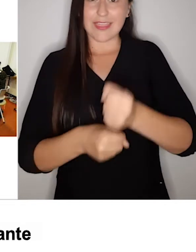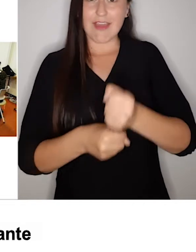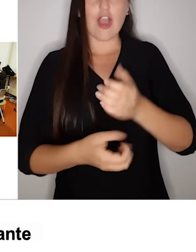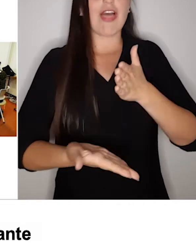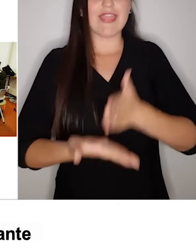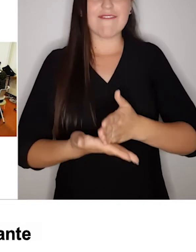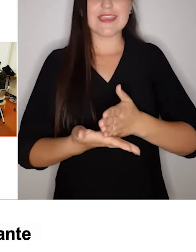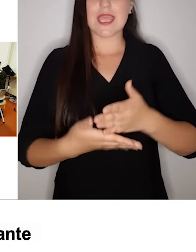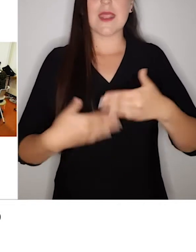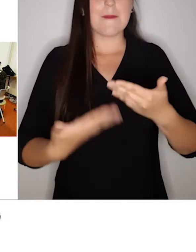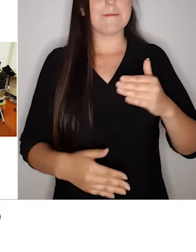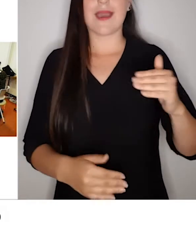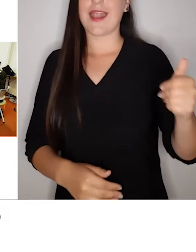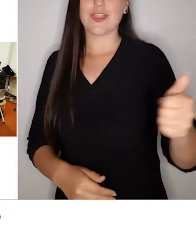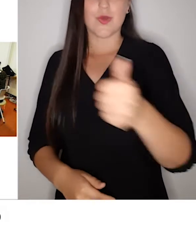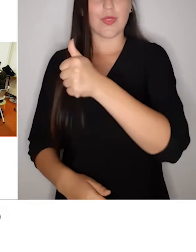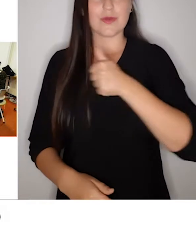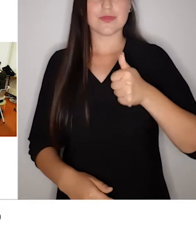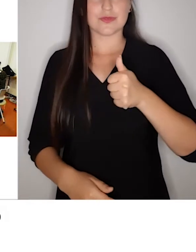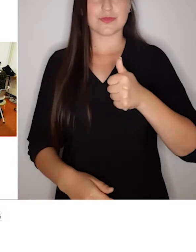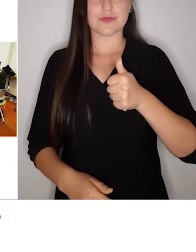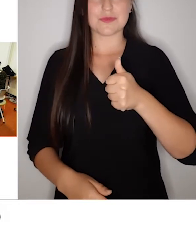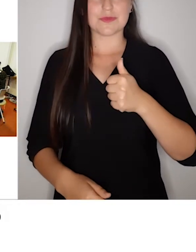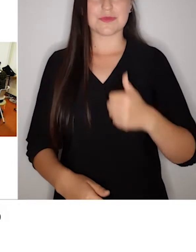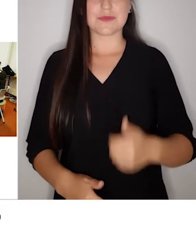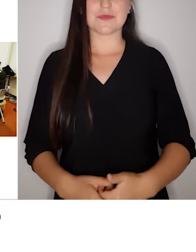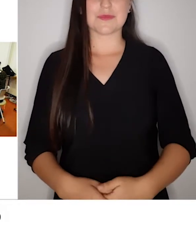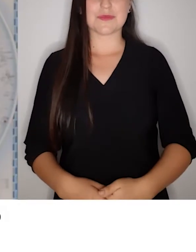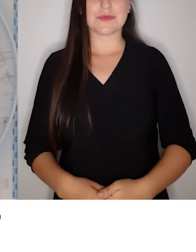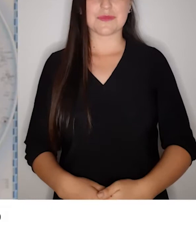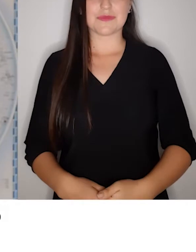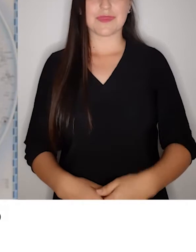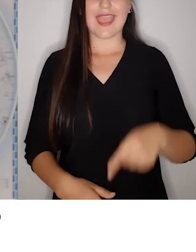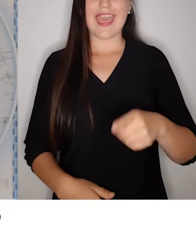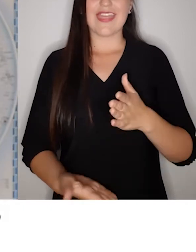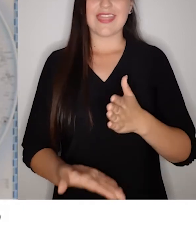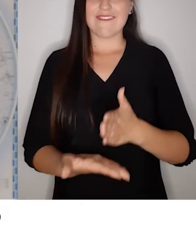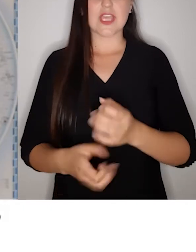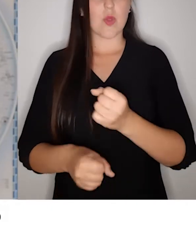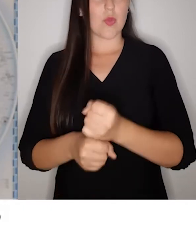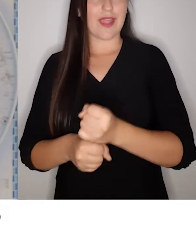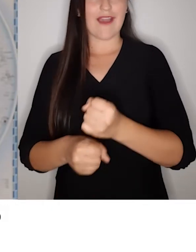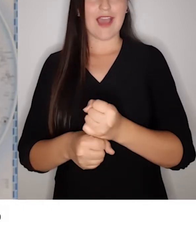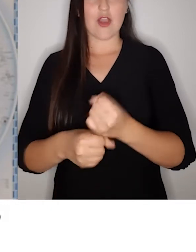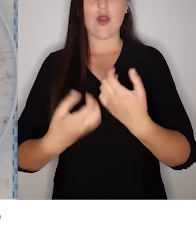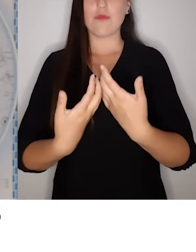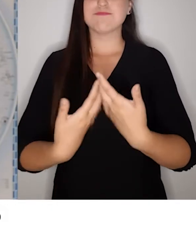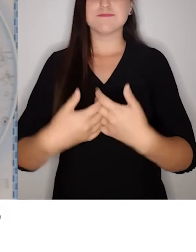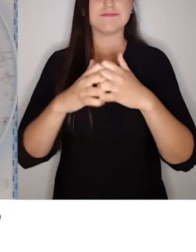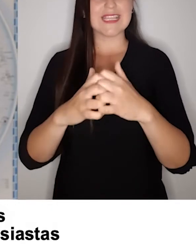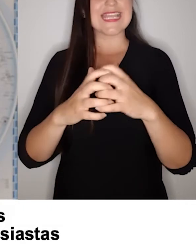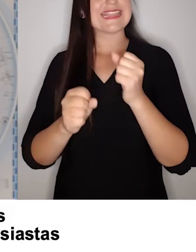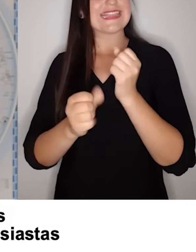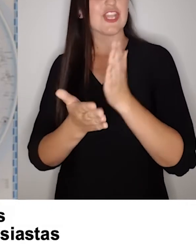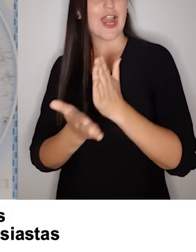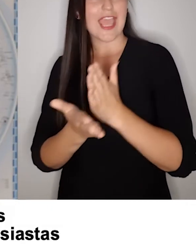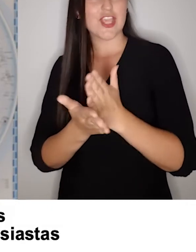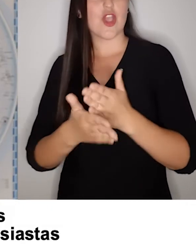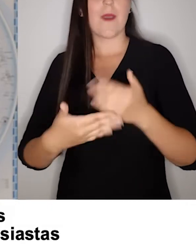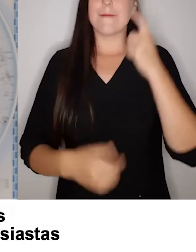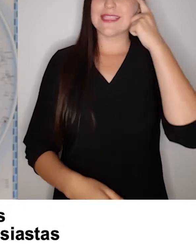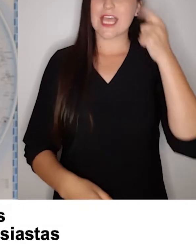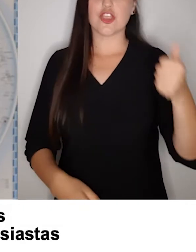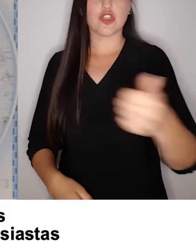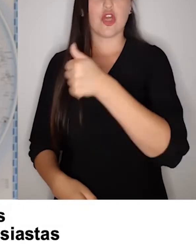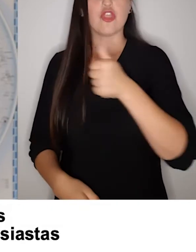important. And the work needs to be comprehensive. It must be the work of the school as a whole. It cannot just